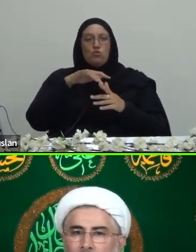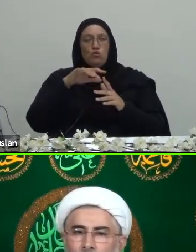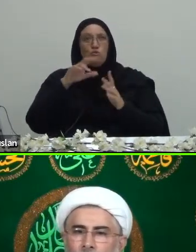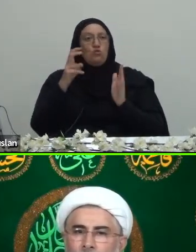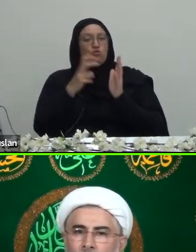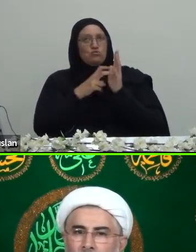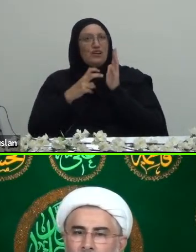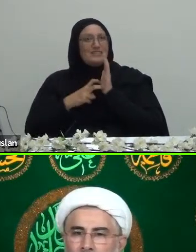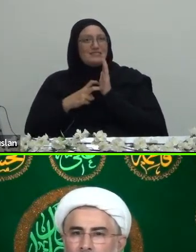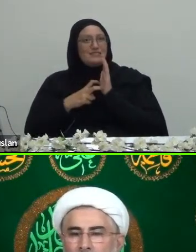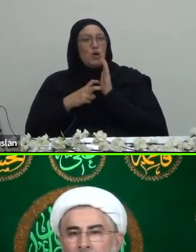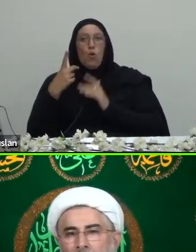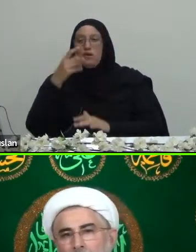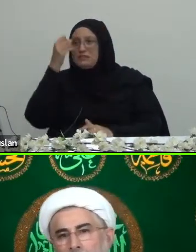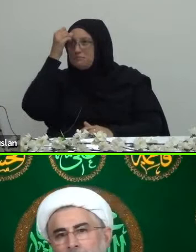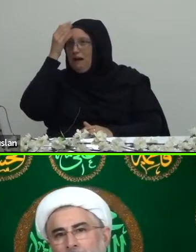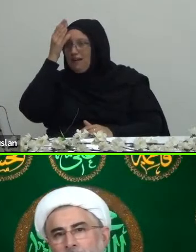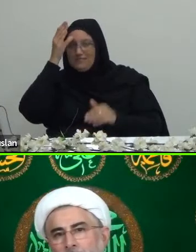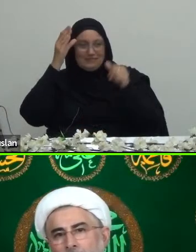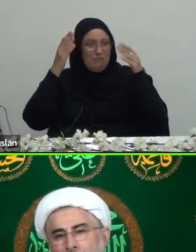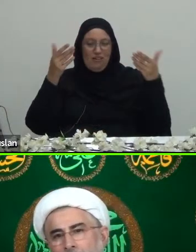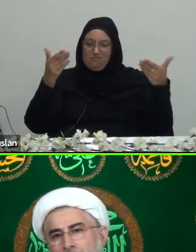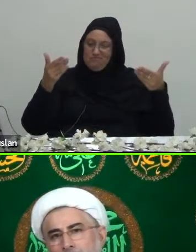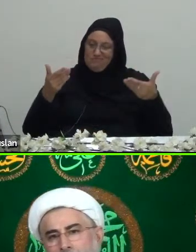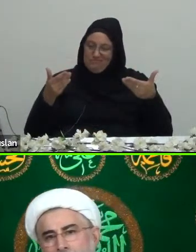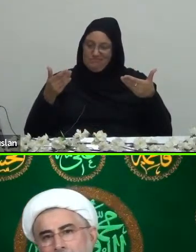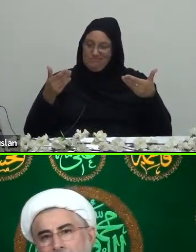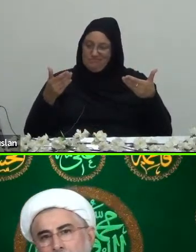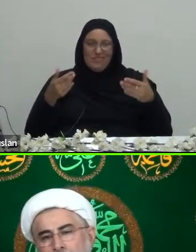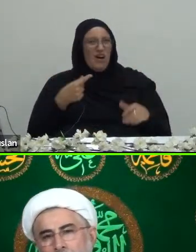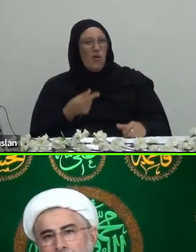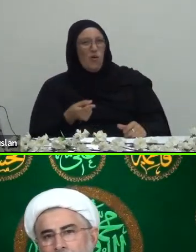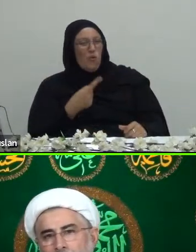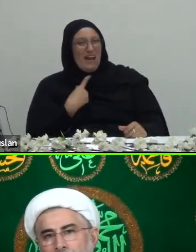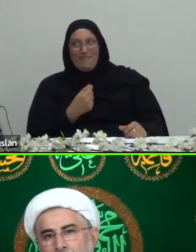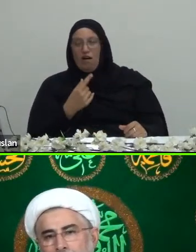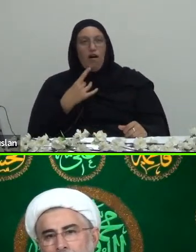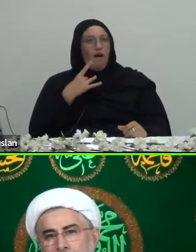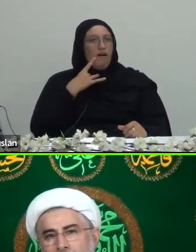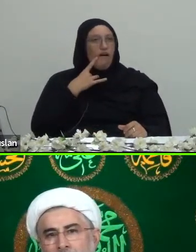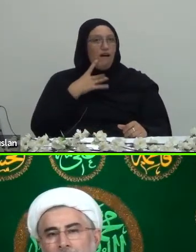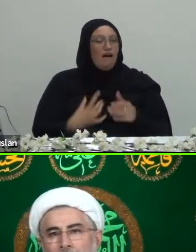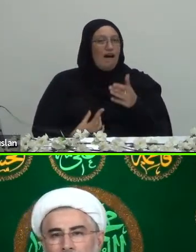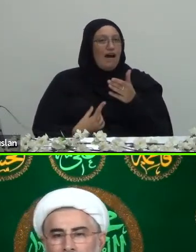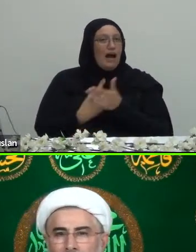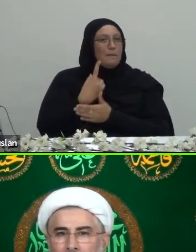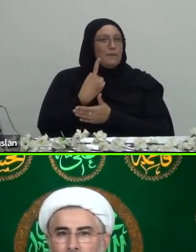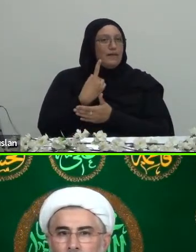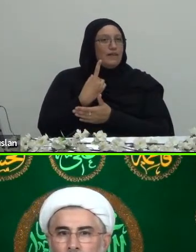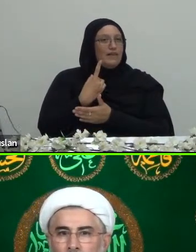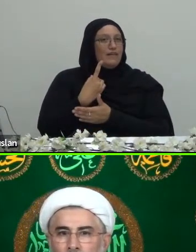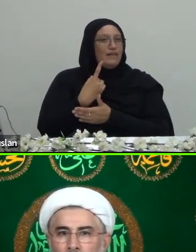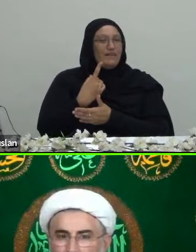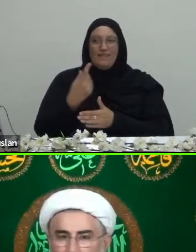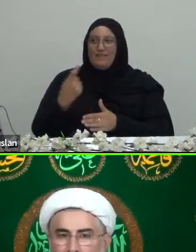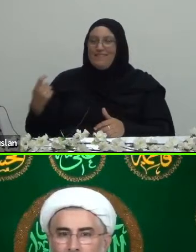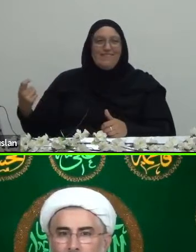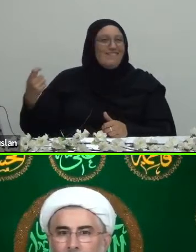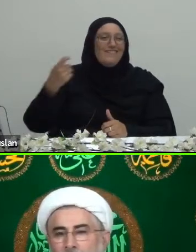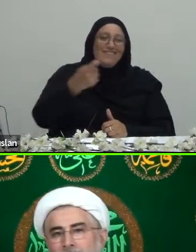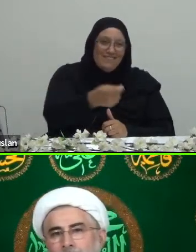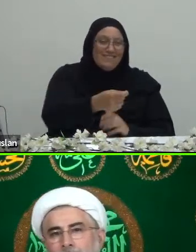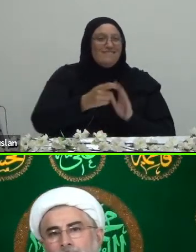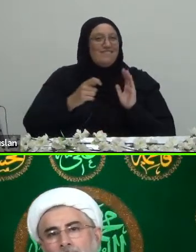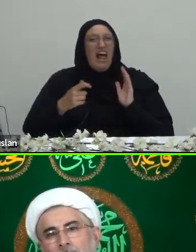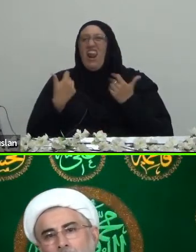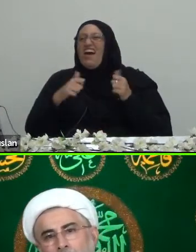they conclude between themselves, like between you and I, that I say that, look, if anything happens to your vehicle,